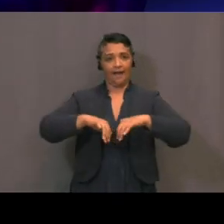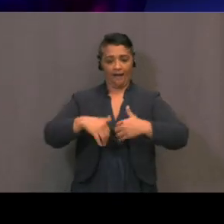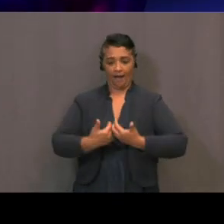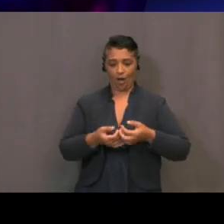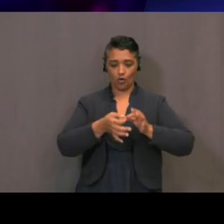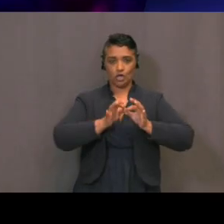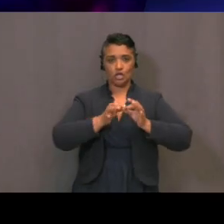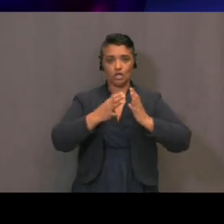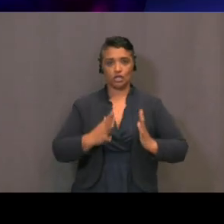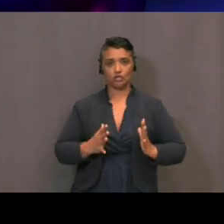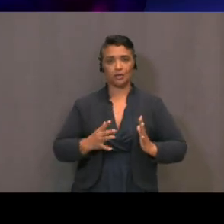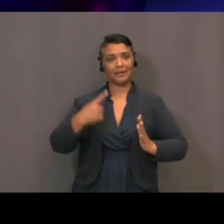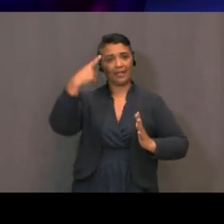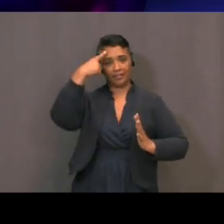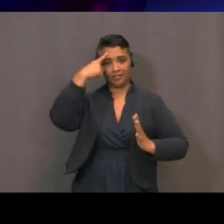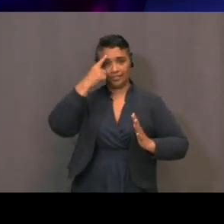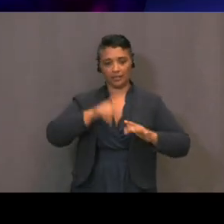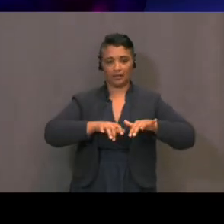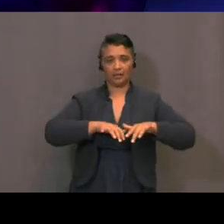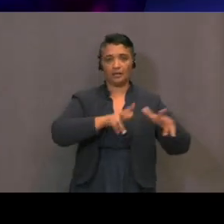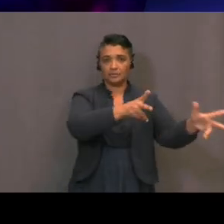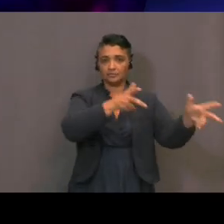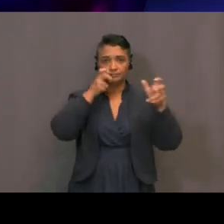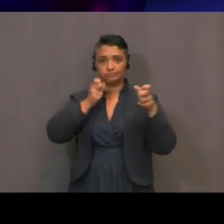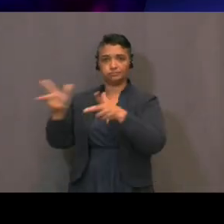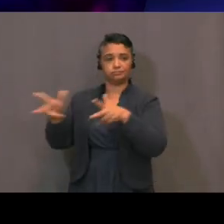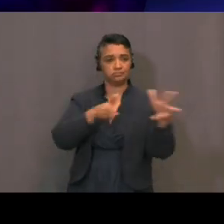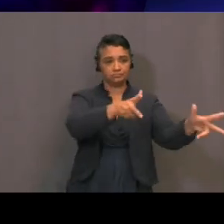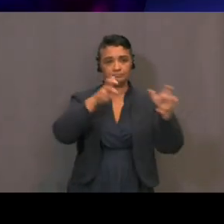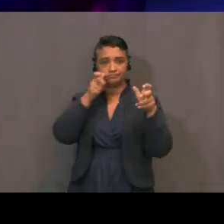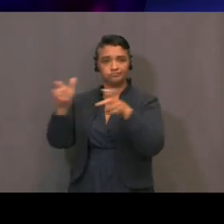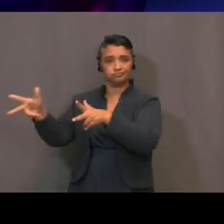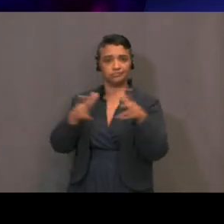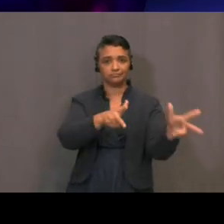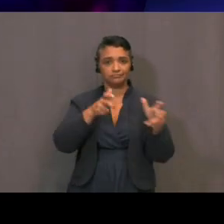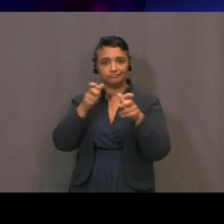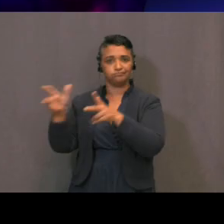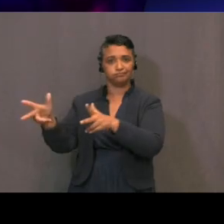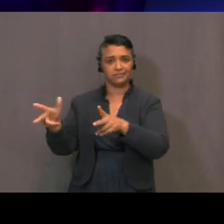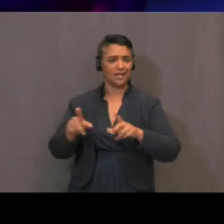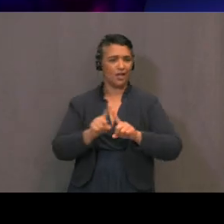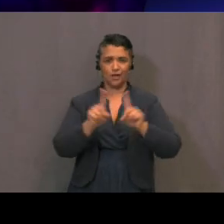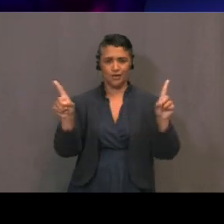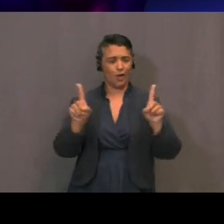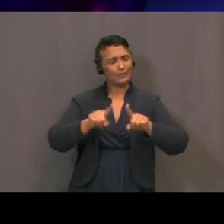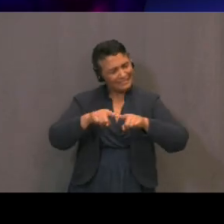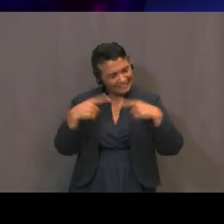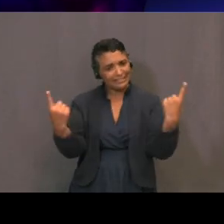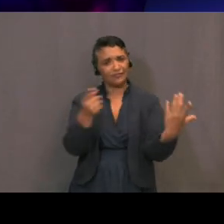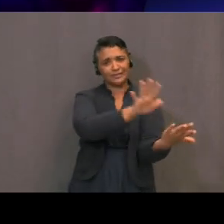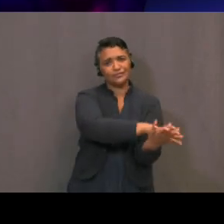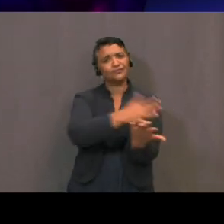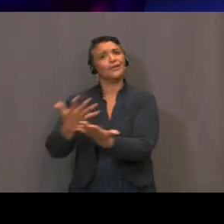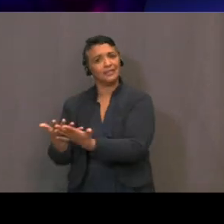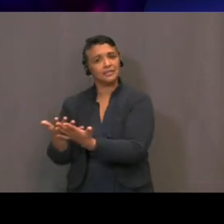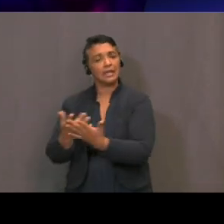interpreters that are not just about encoding and decoding sentences, what is still the standard for current translation systems, but which